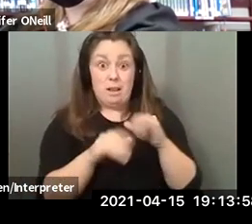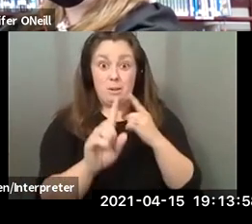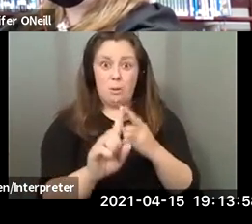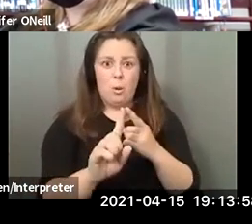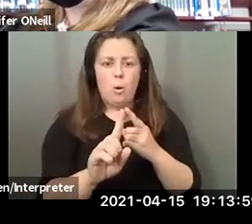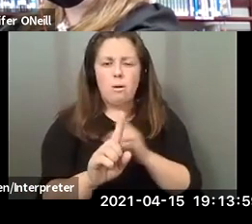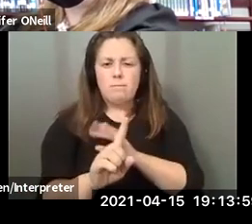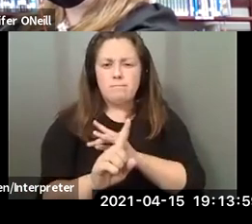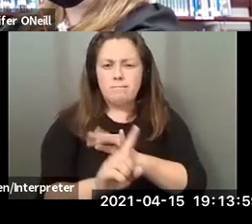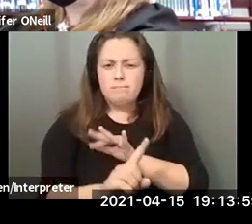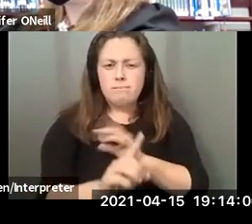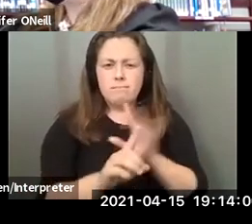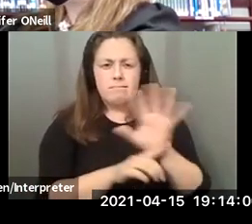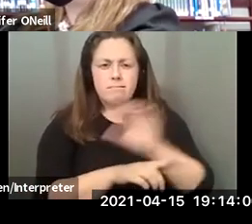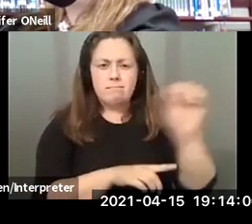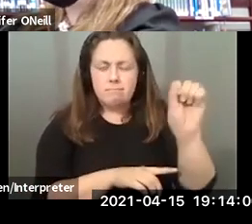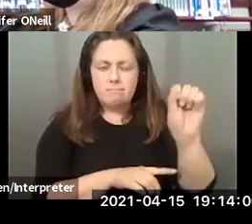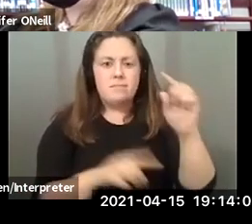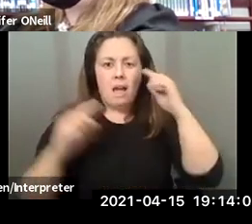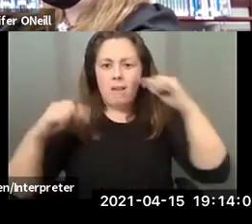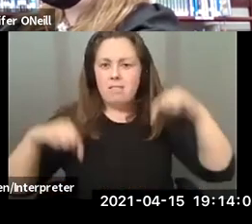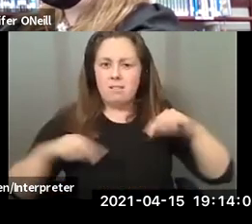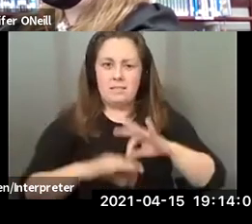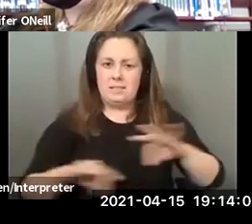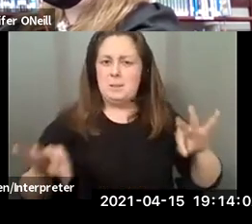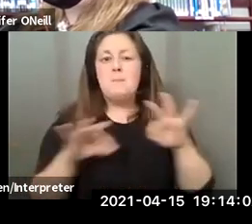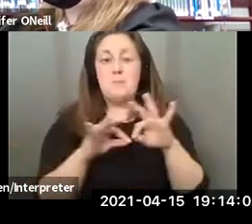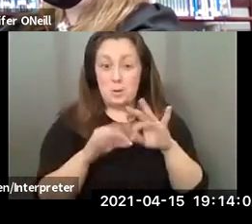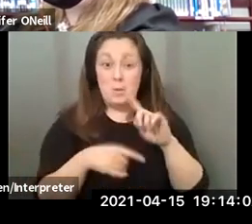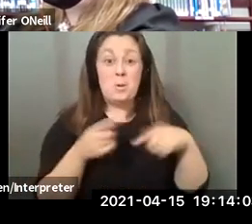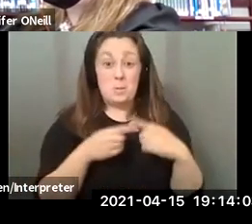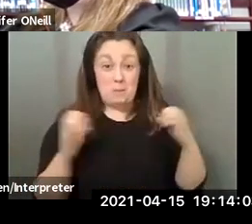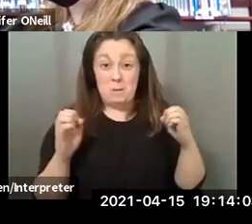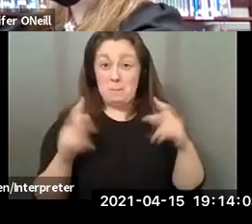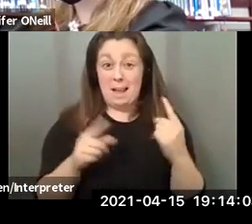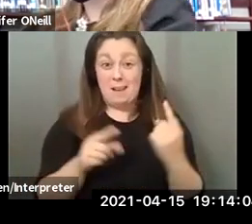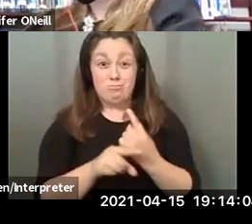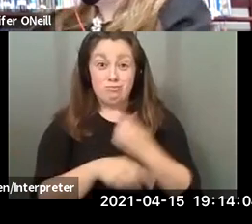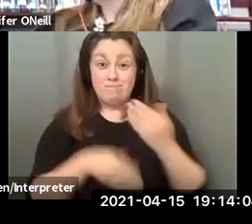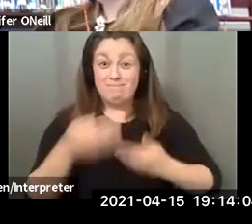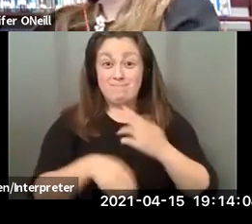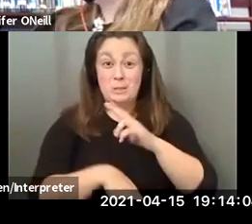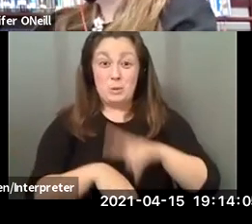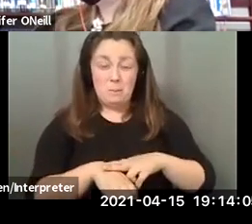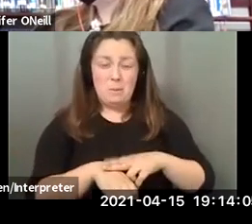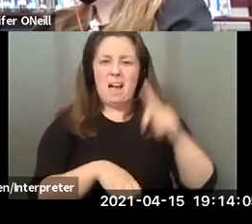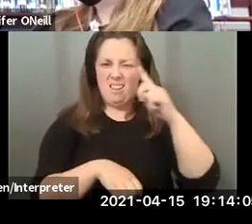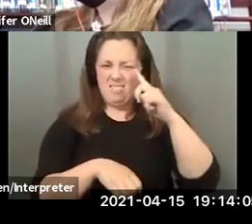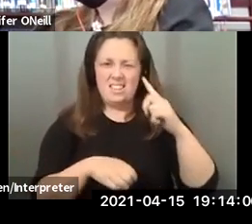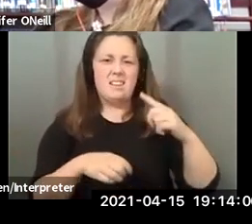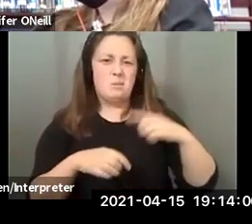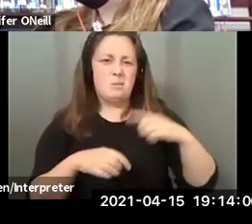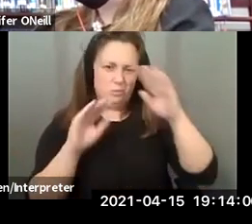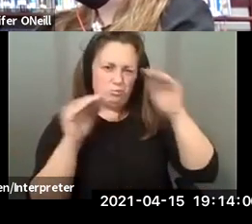think that this will be really important to start thinking about once we're back, because I do think that this pandemic has clearly